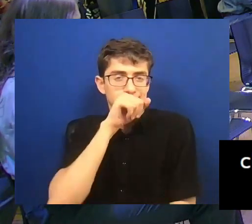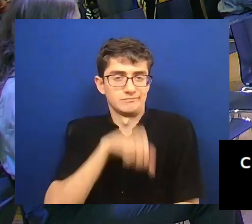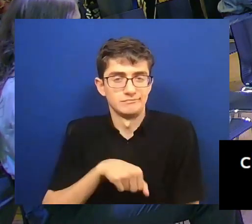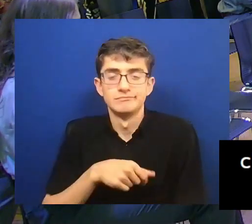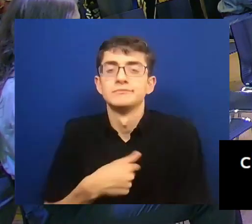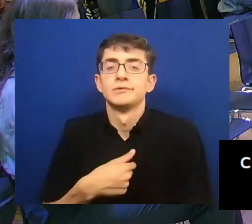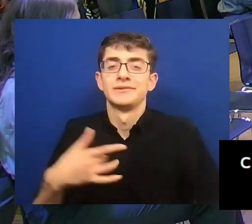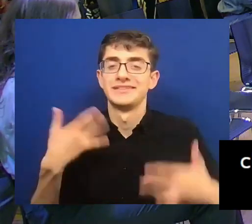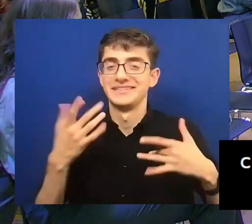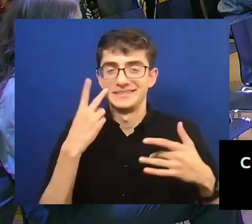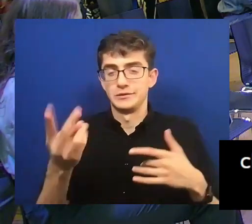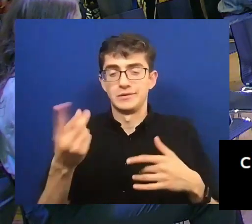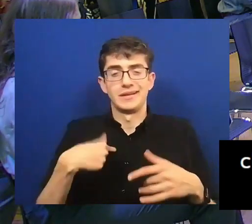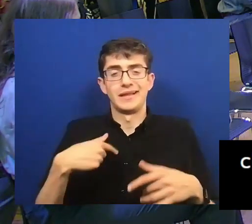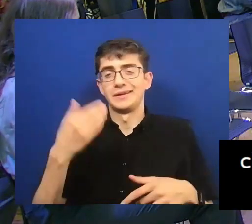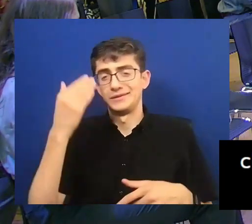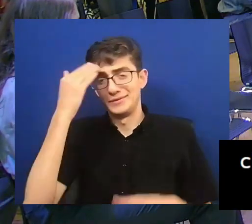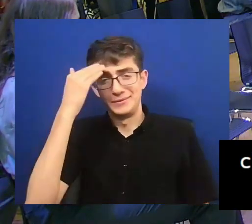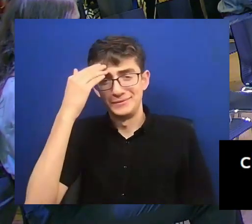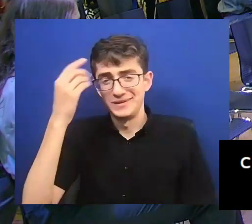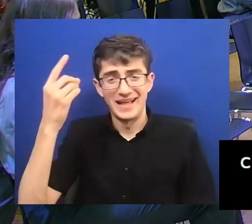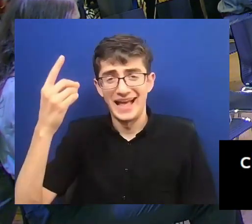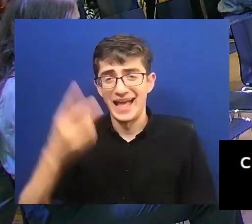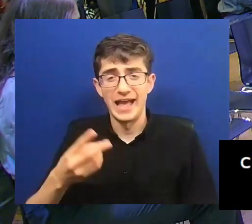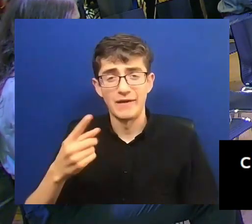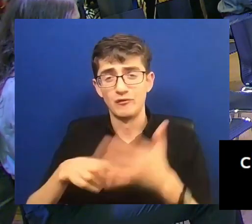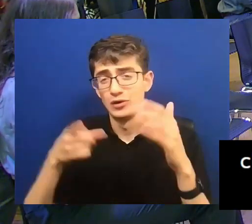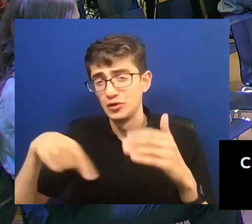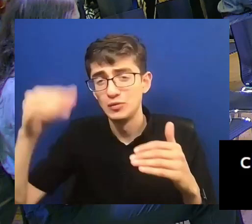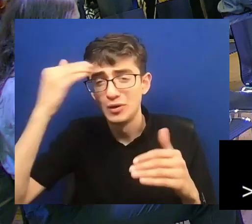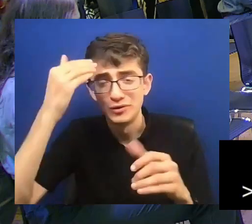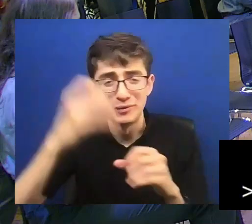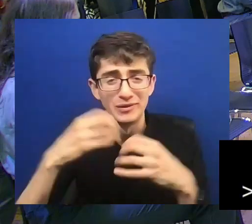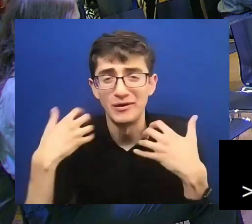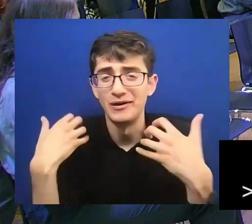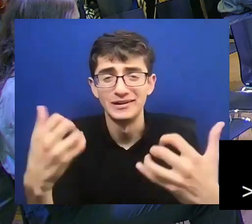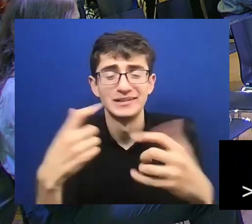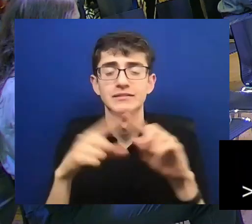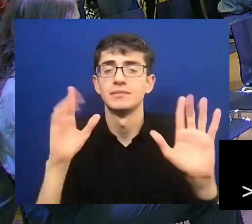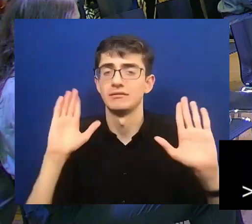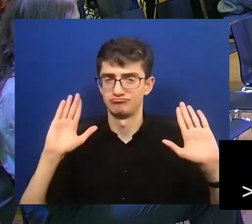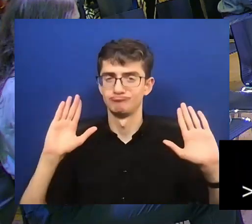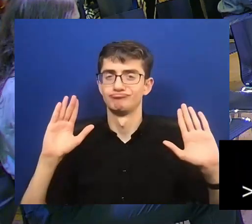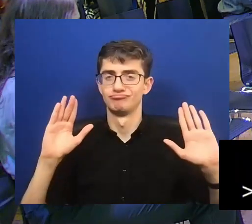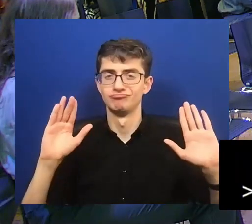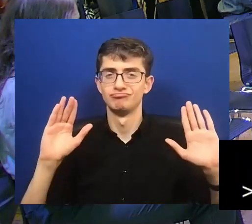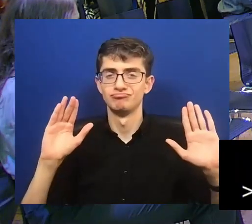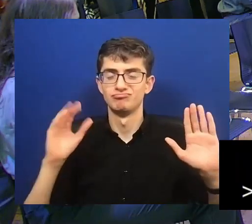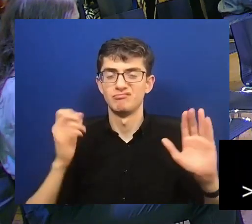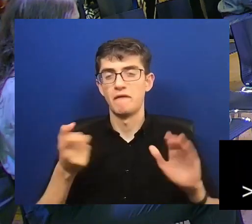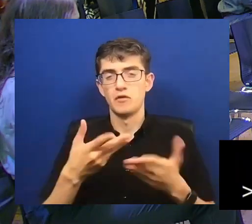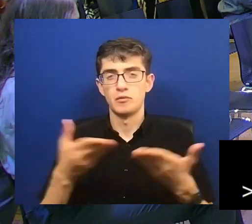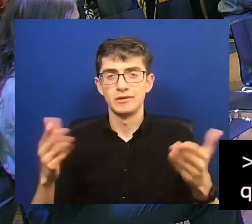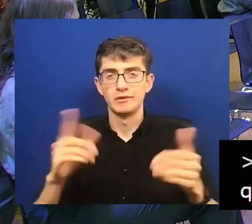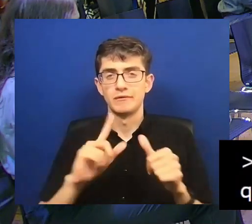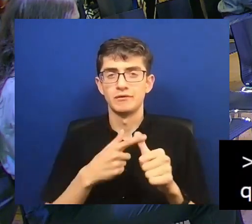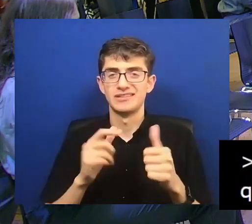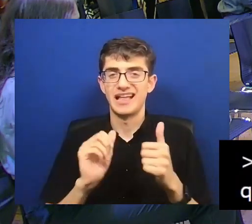what you know in the audience. But a couple of things, just in terms of how I see